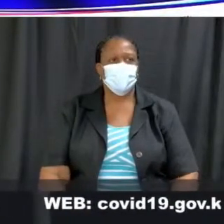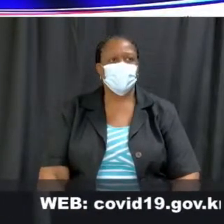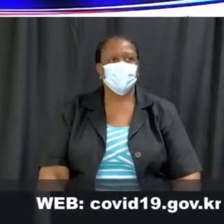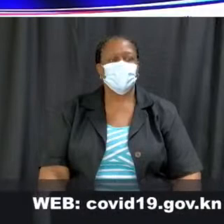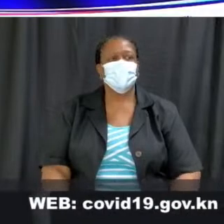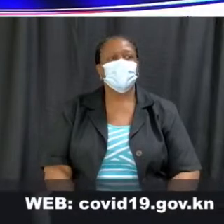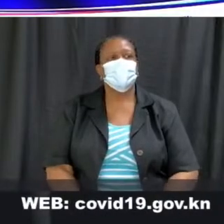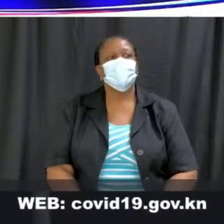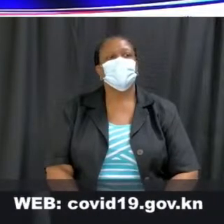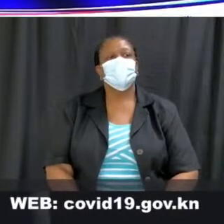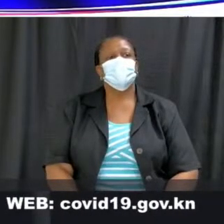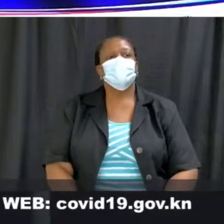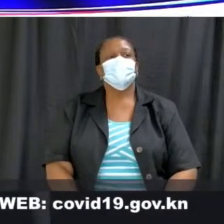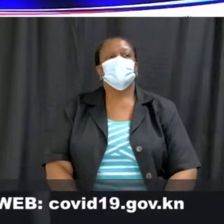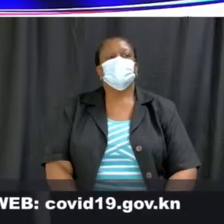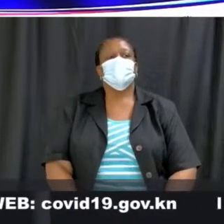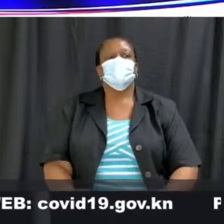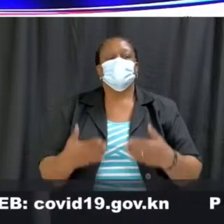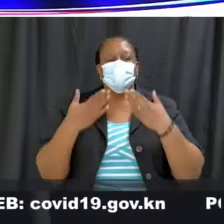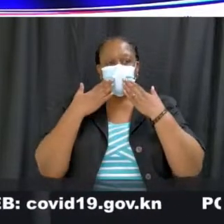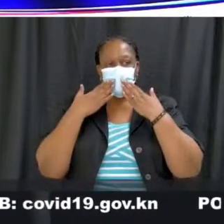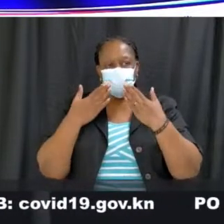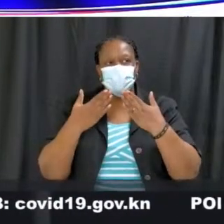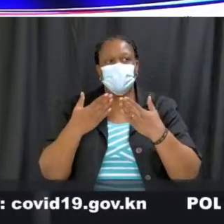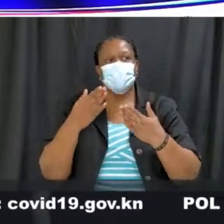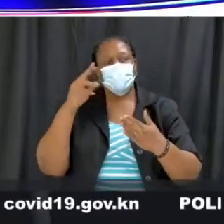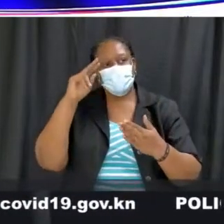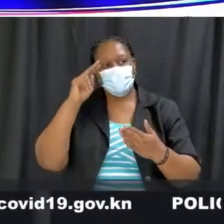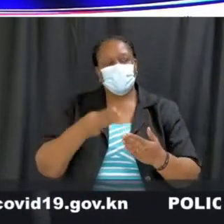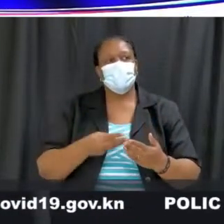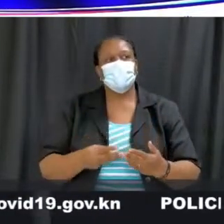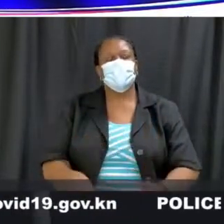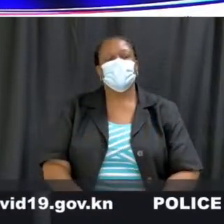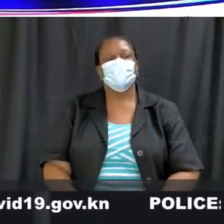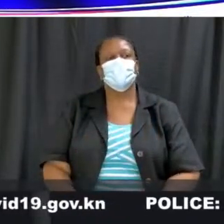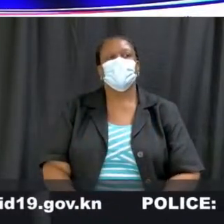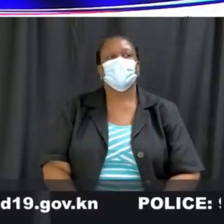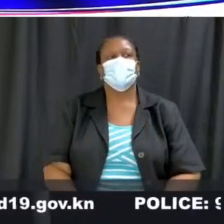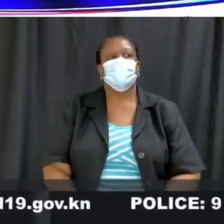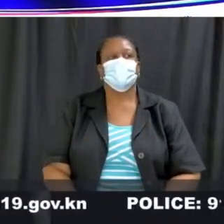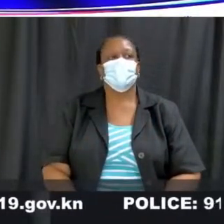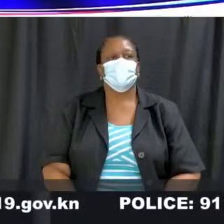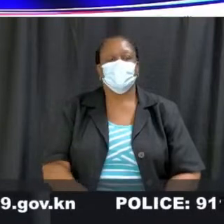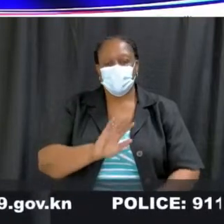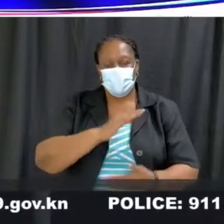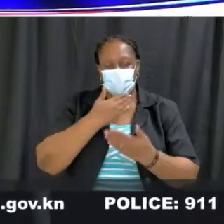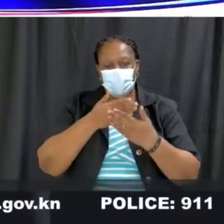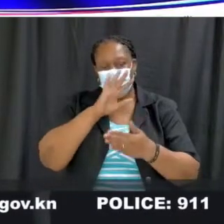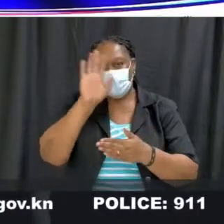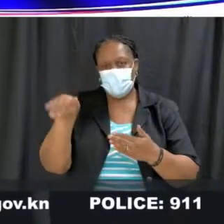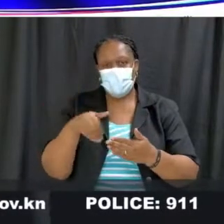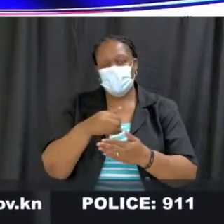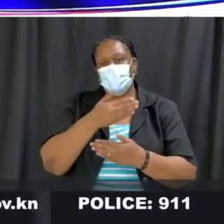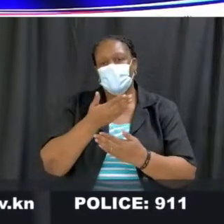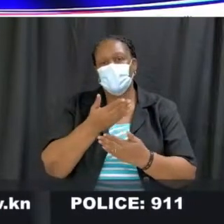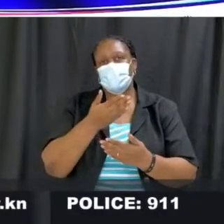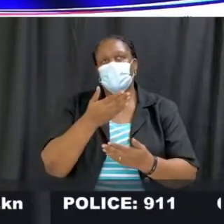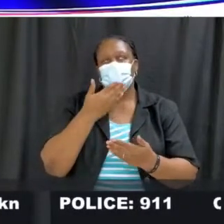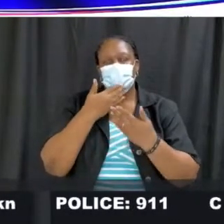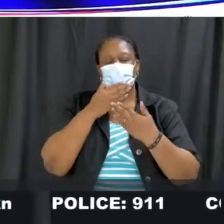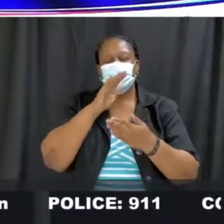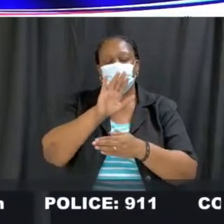Thank you very much, Mr. Williams. A pleasant good afternoon to all listening to this broadcast via whatever